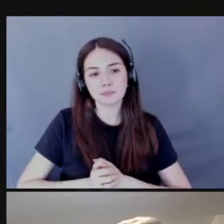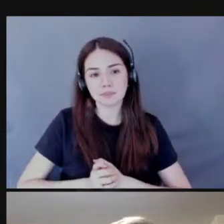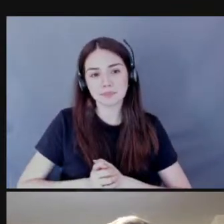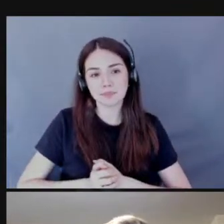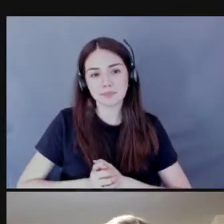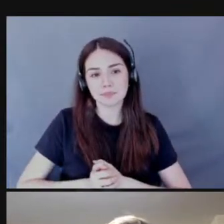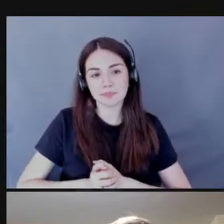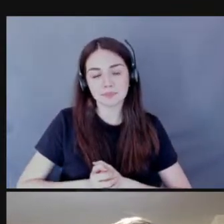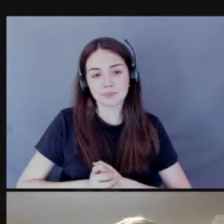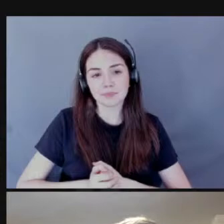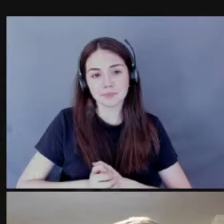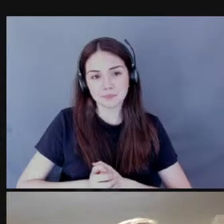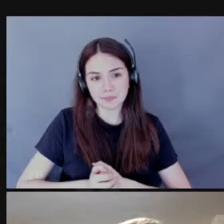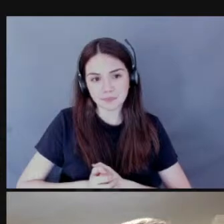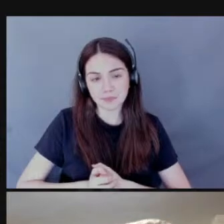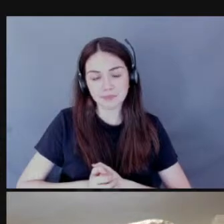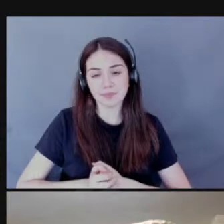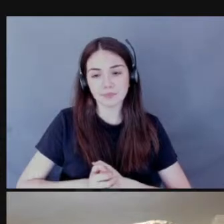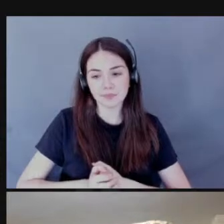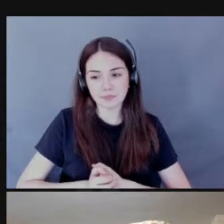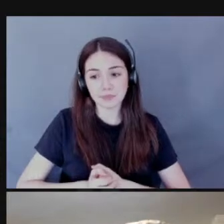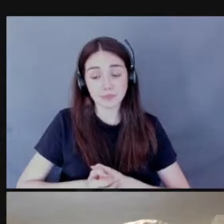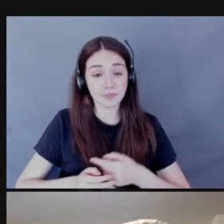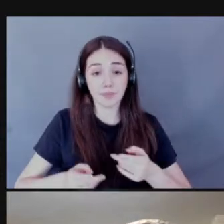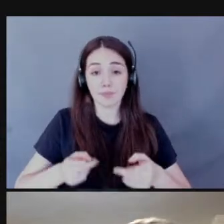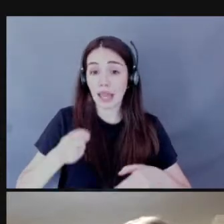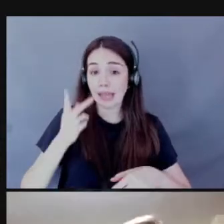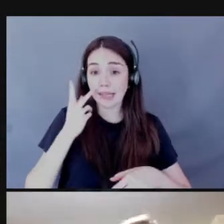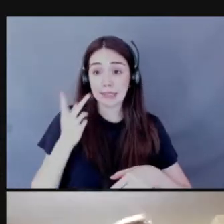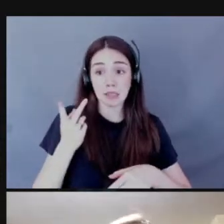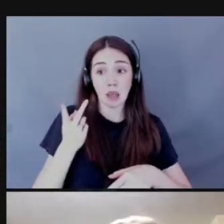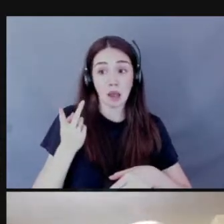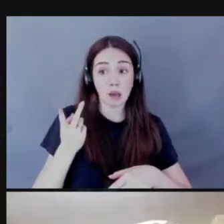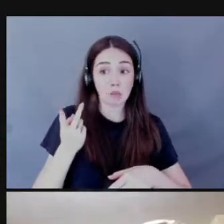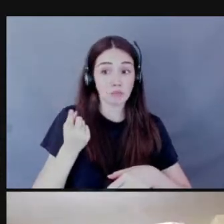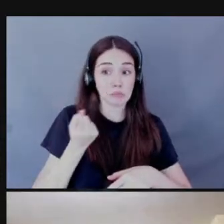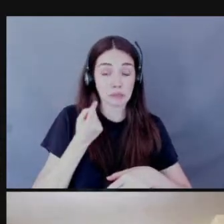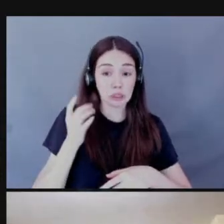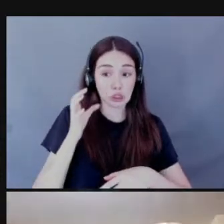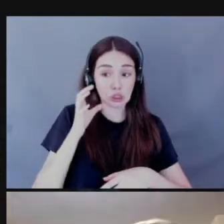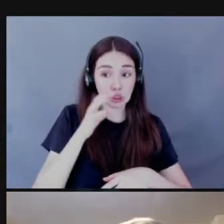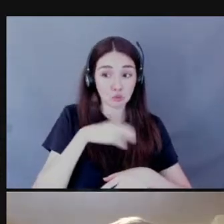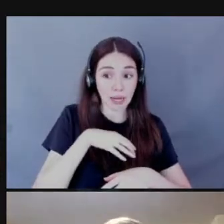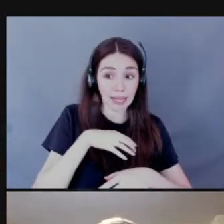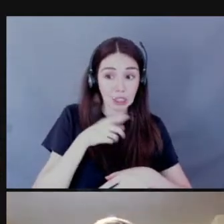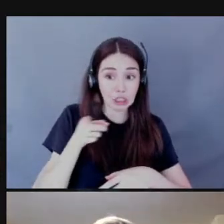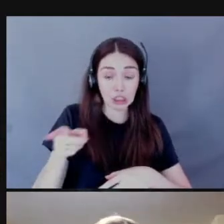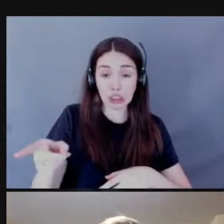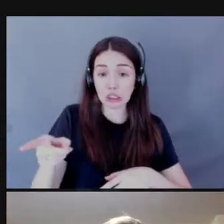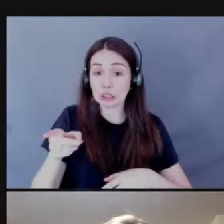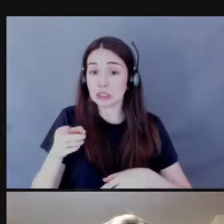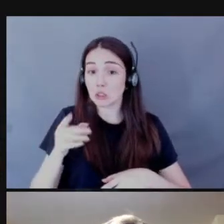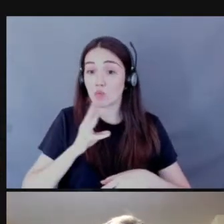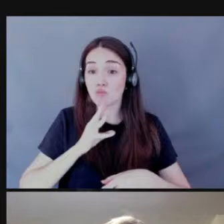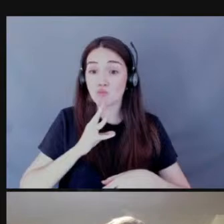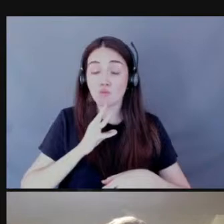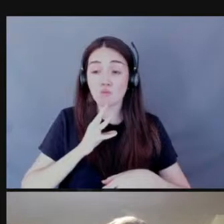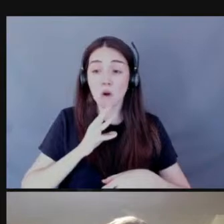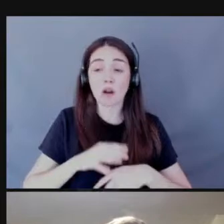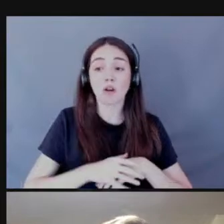And they saw something really strange out in the water. Now, the interesting thing